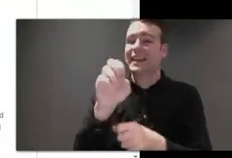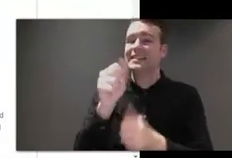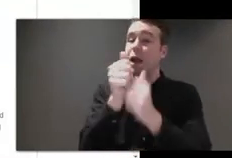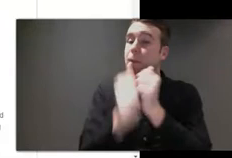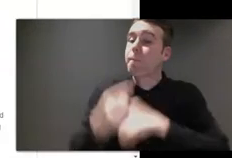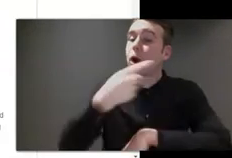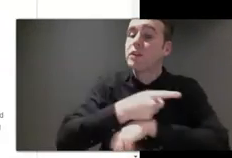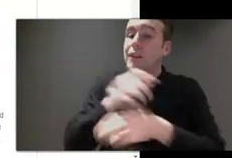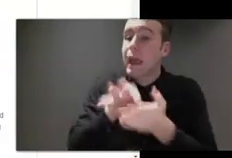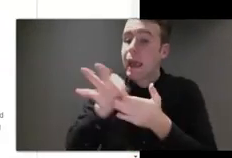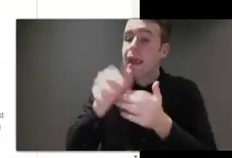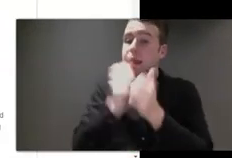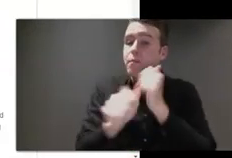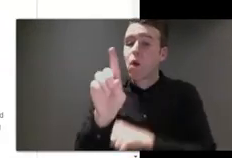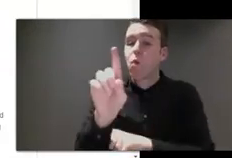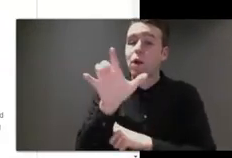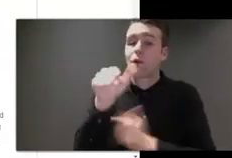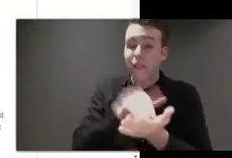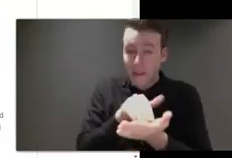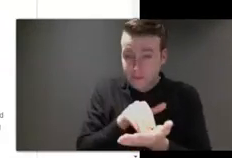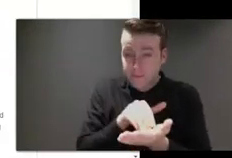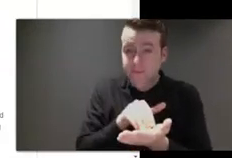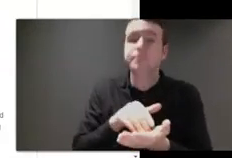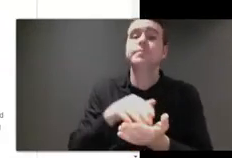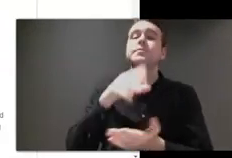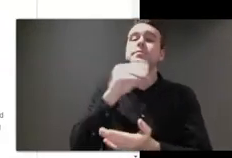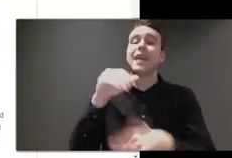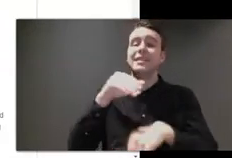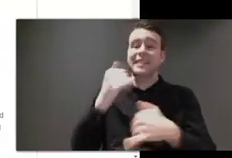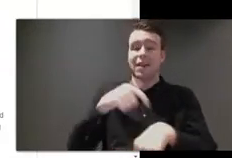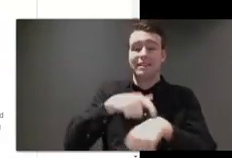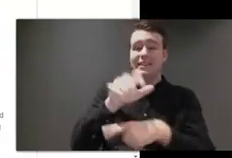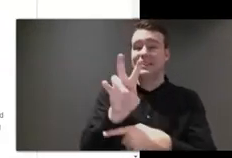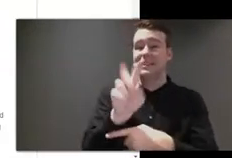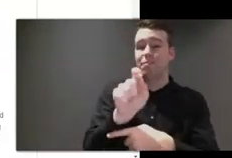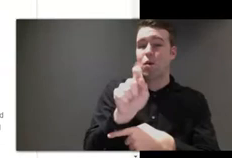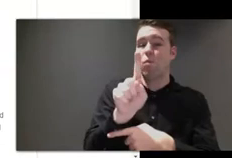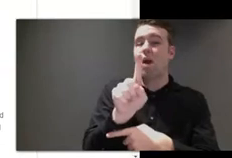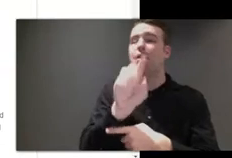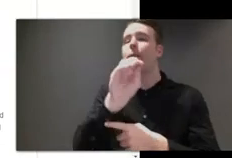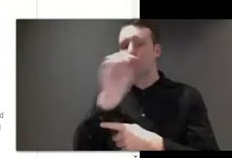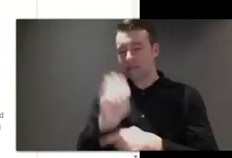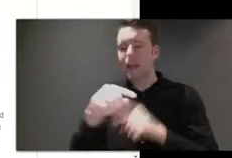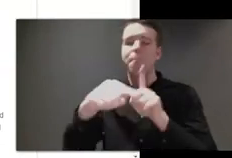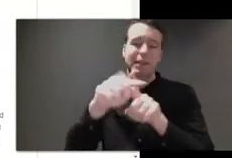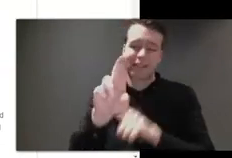per day per 100,000, and it's at a 7.1% positivity rate.